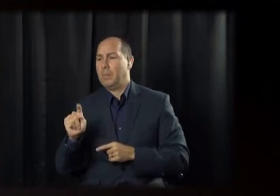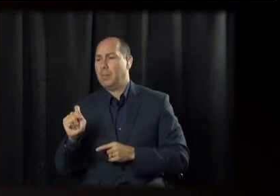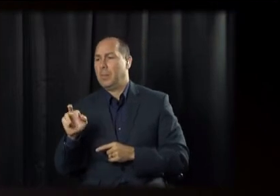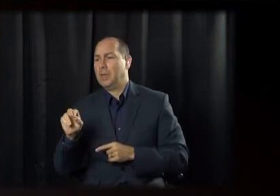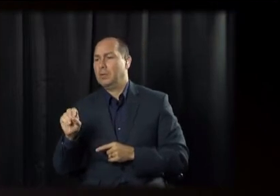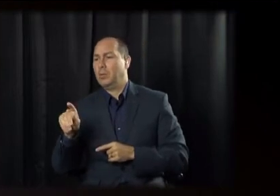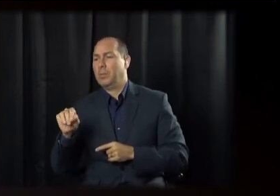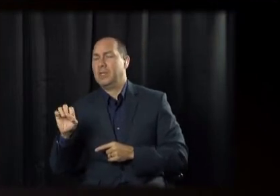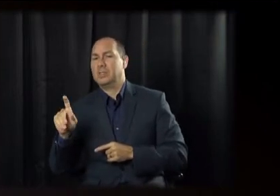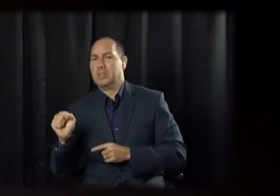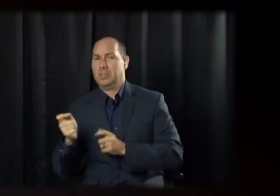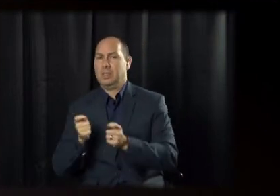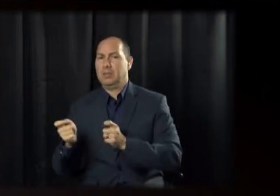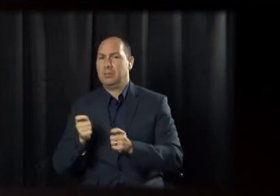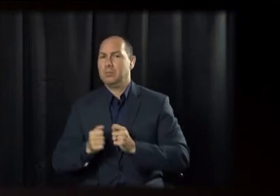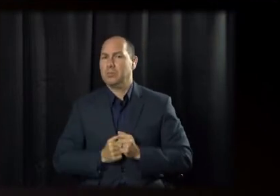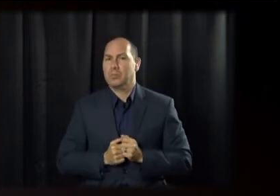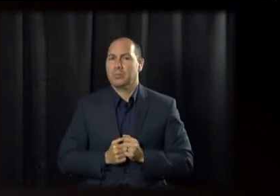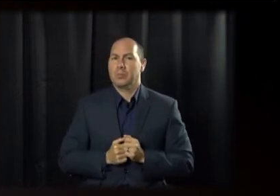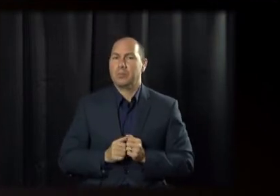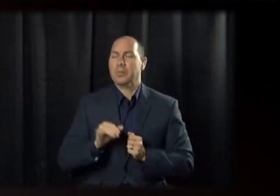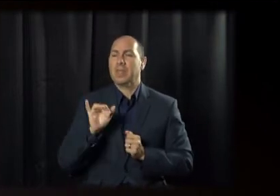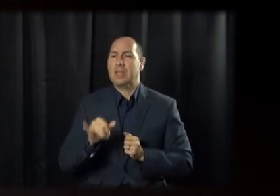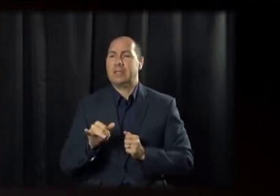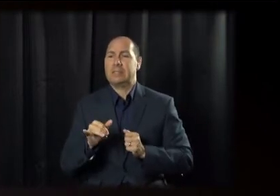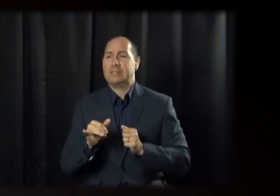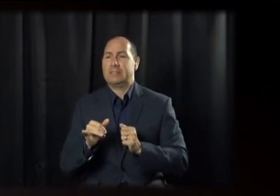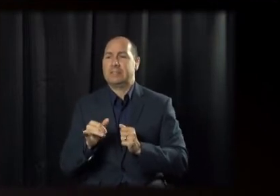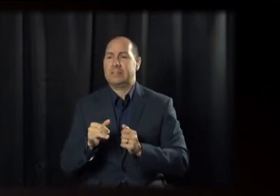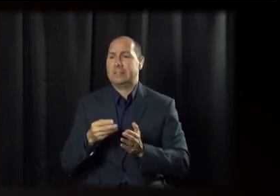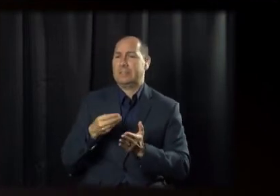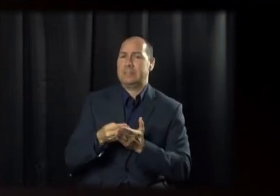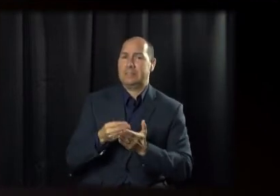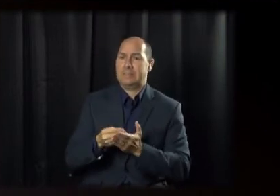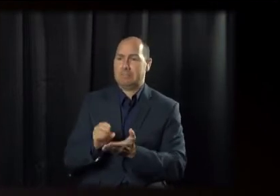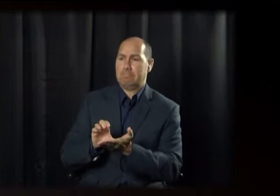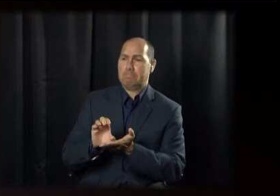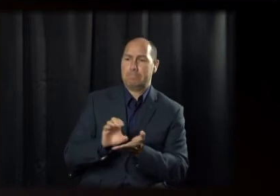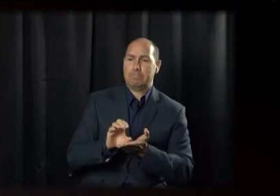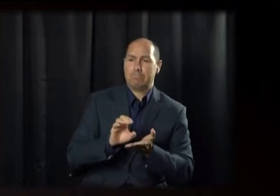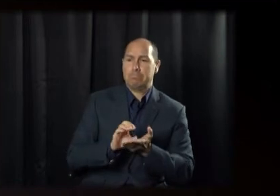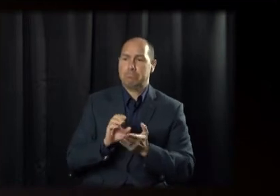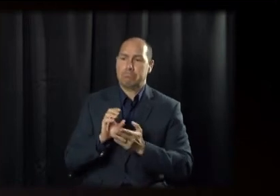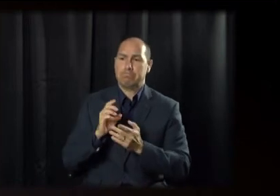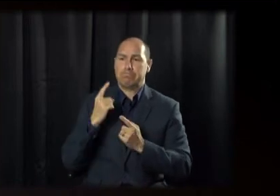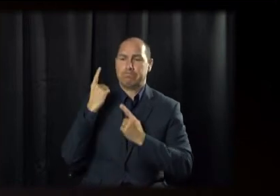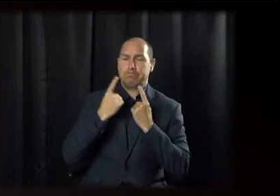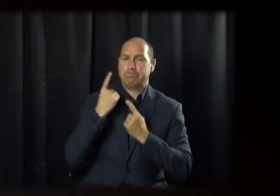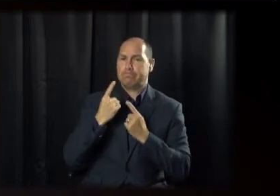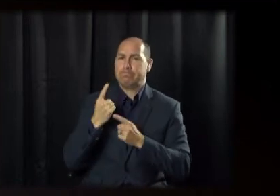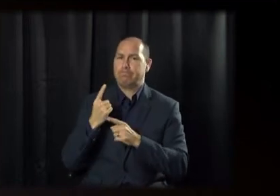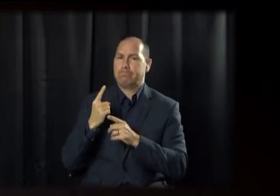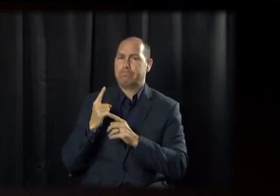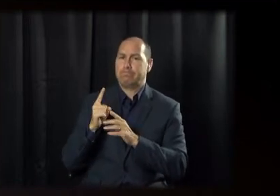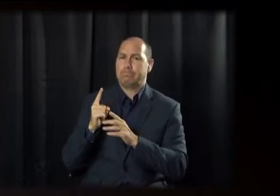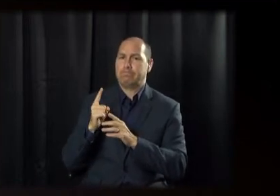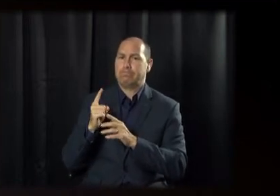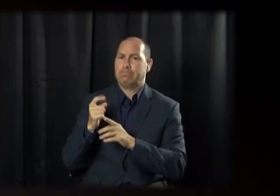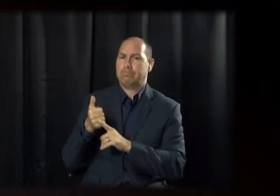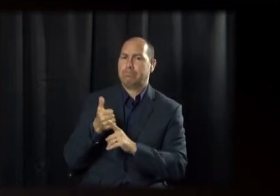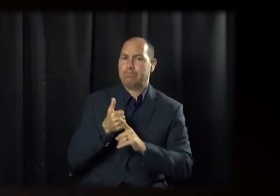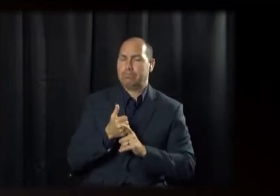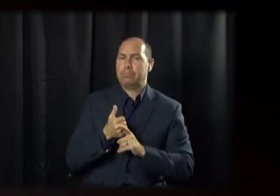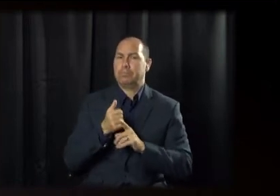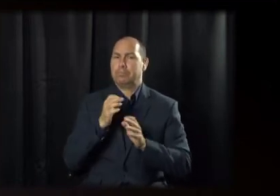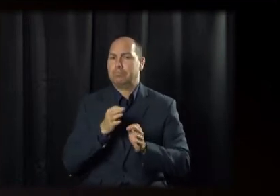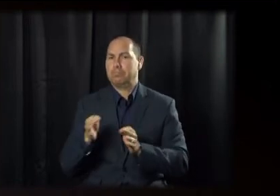If HTA is able to secure discretionary funding for strategic projects, that spend curve may be even higher than the one called for